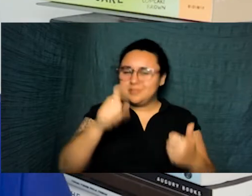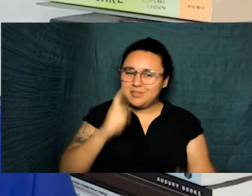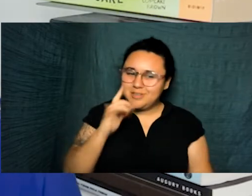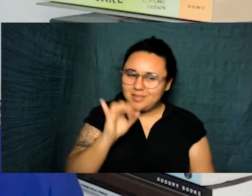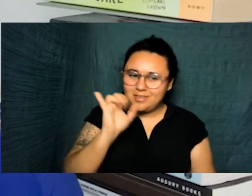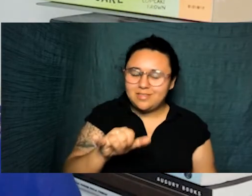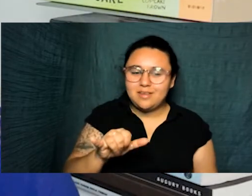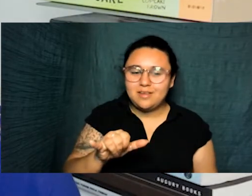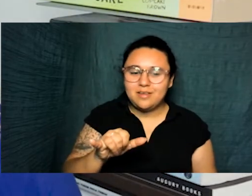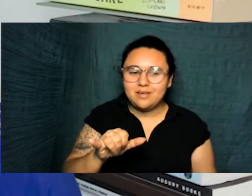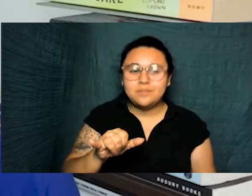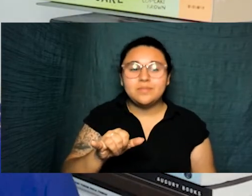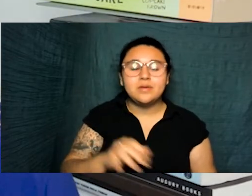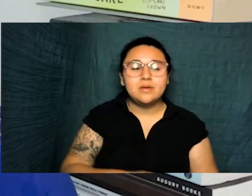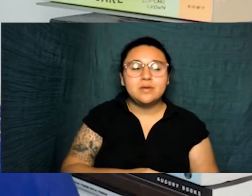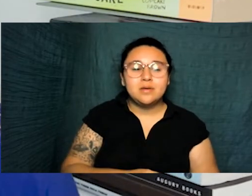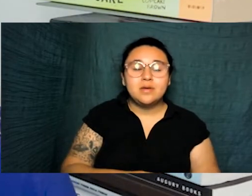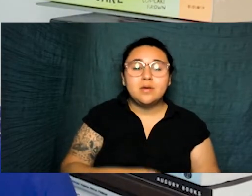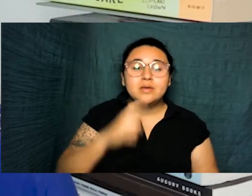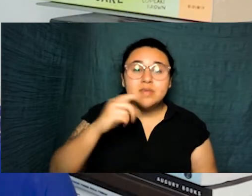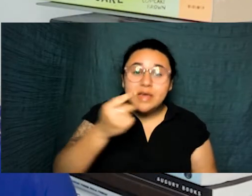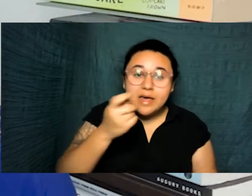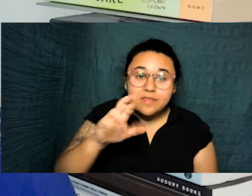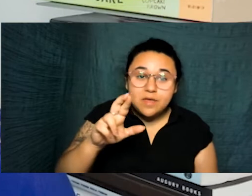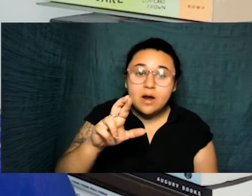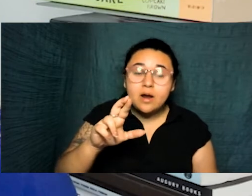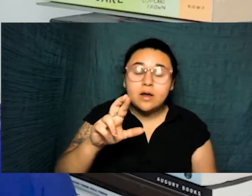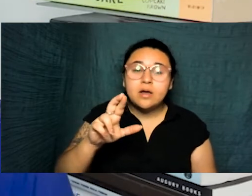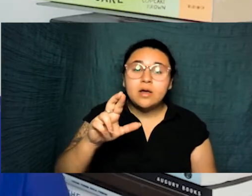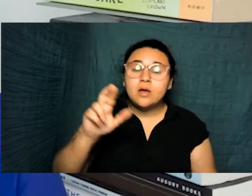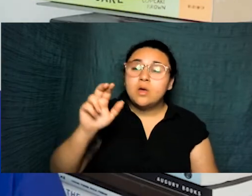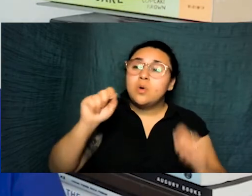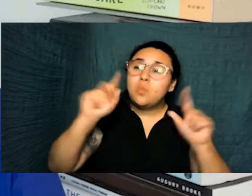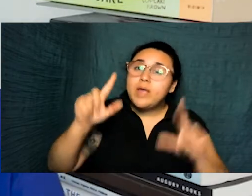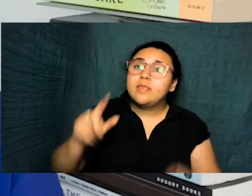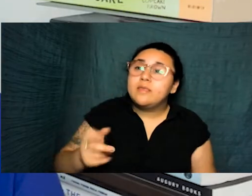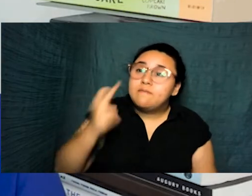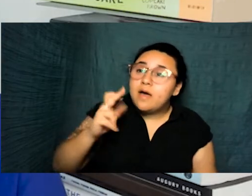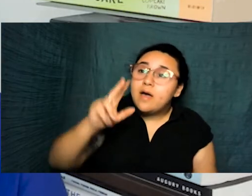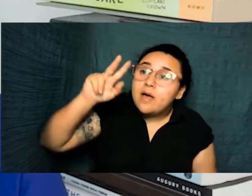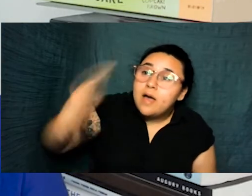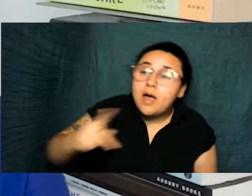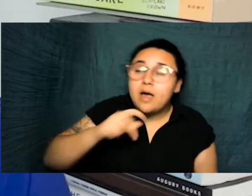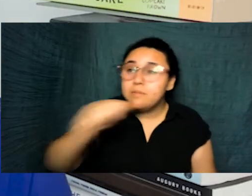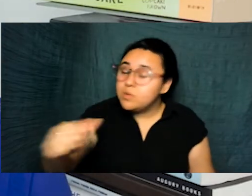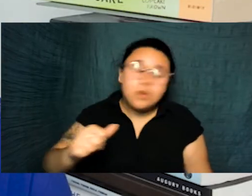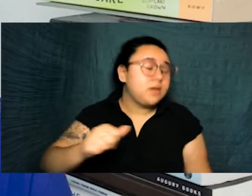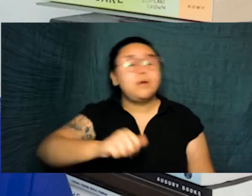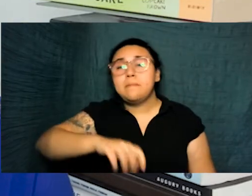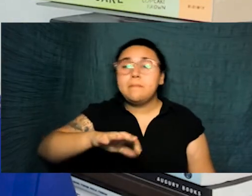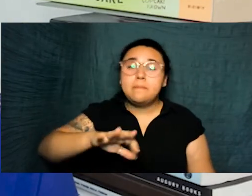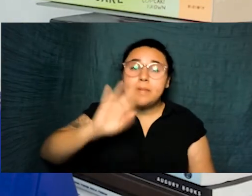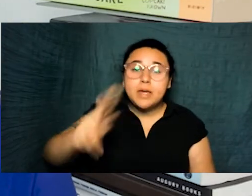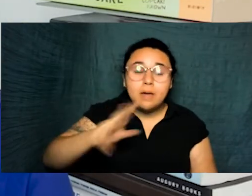Heather, get the fuck up! You didn't pick Odessa up from school, my mother screamed, kicking my bed with